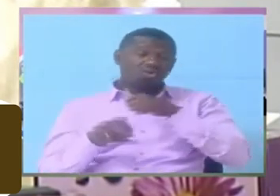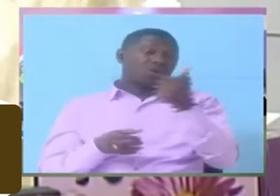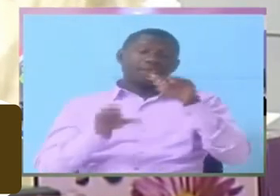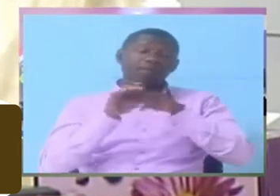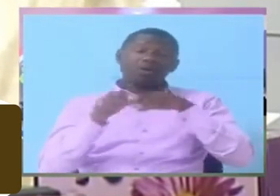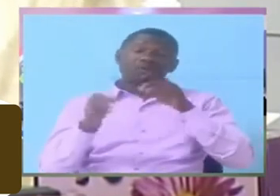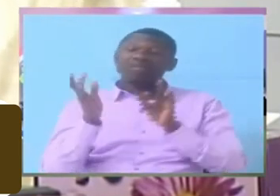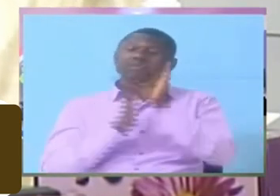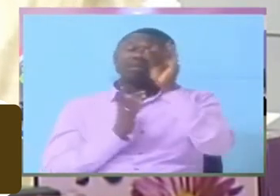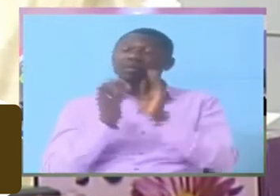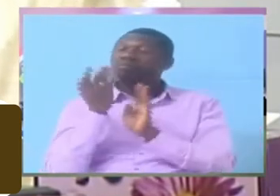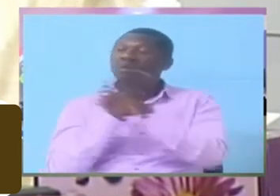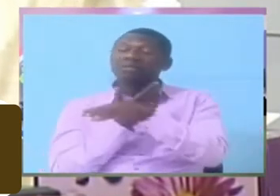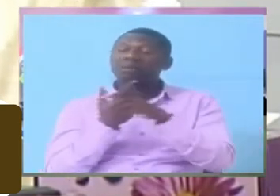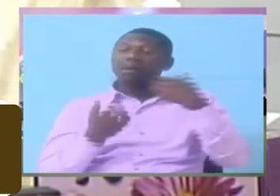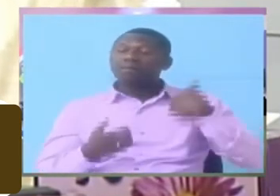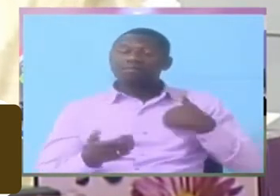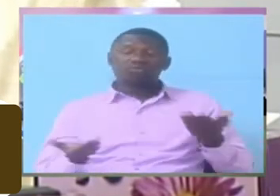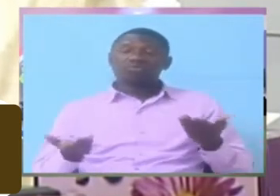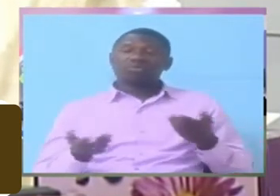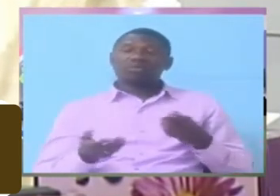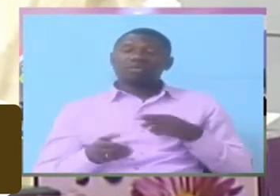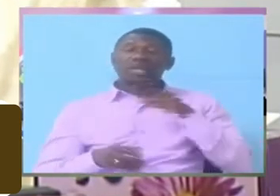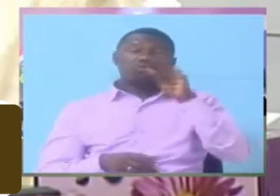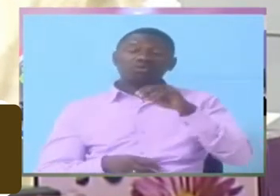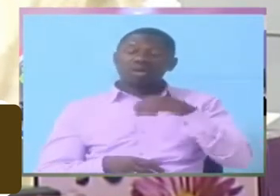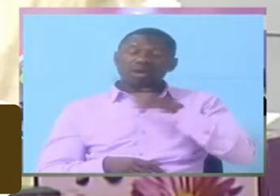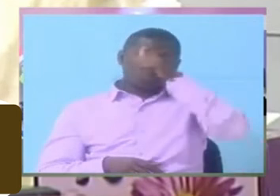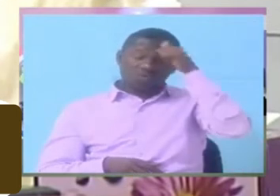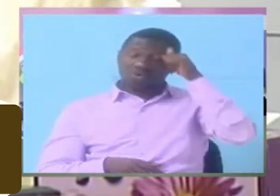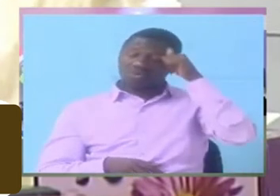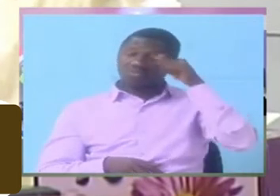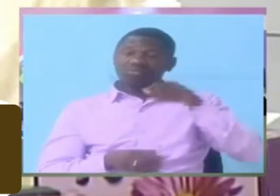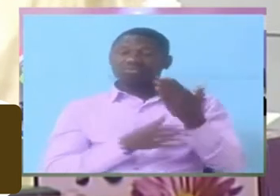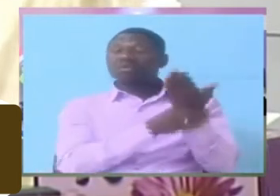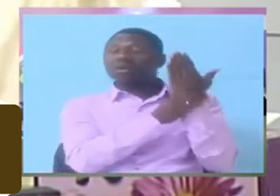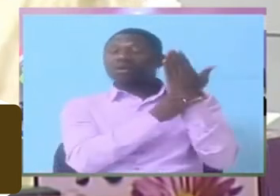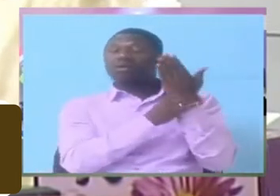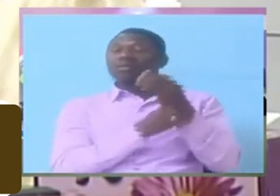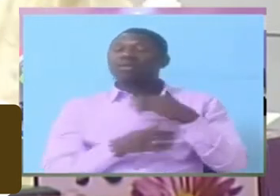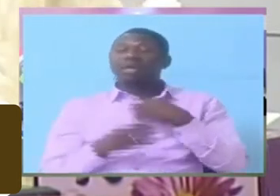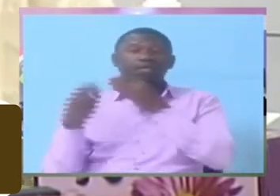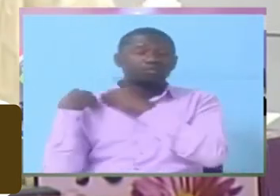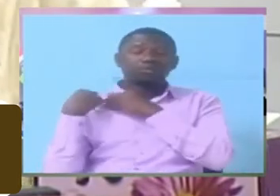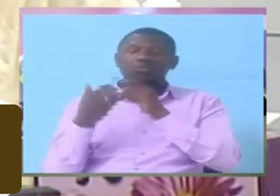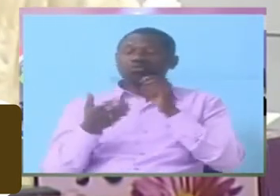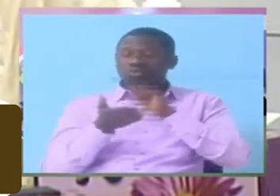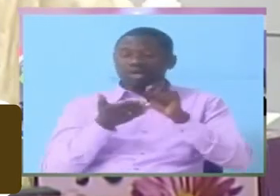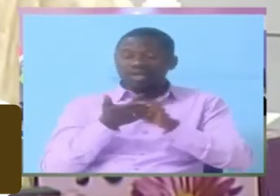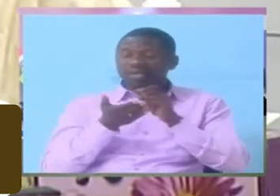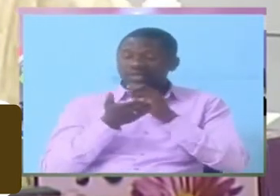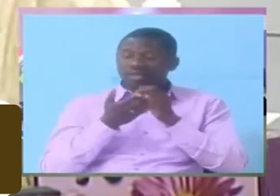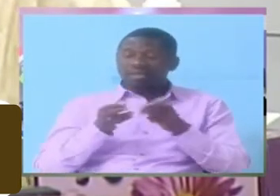operate clandestinely. Ikela duko ta mandi ifaye ne. Their duty was only to file their report, not to arrest. And we tell